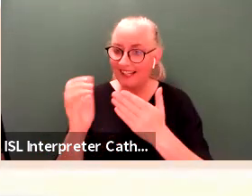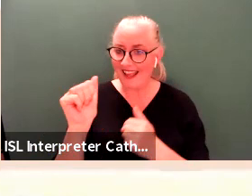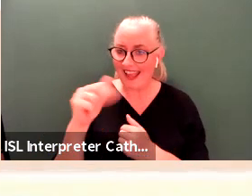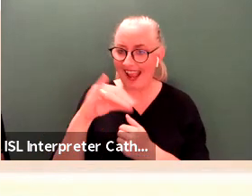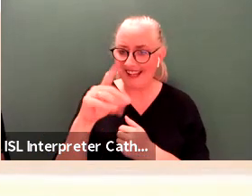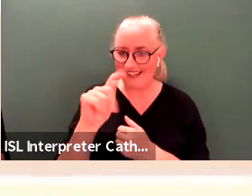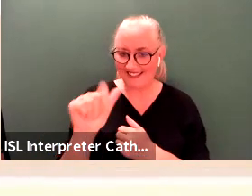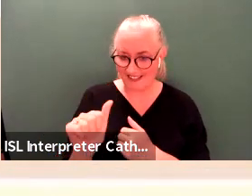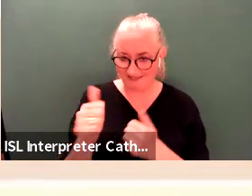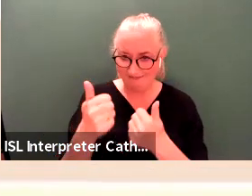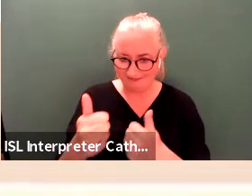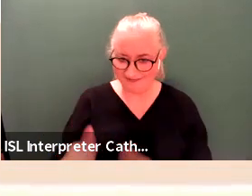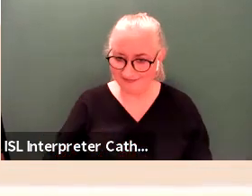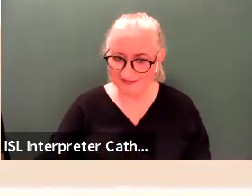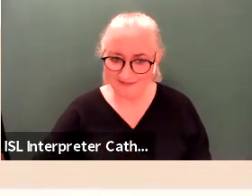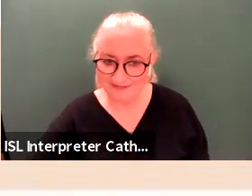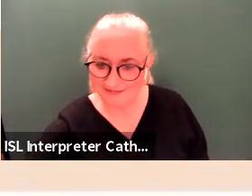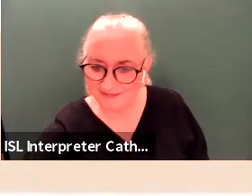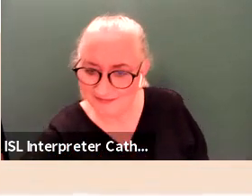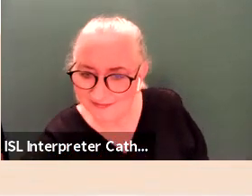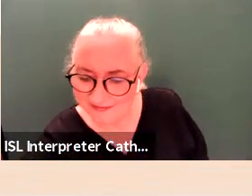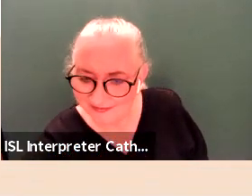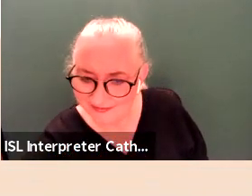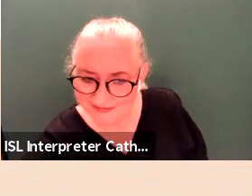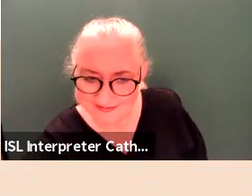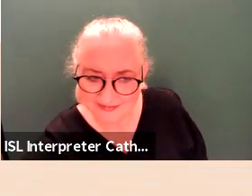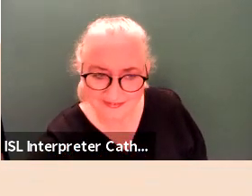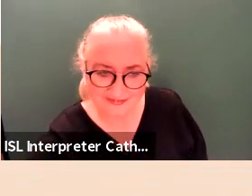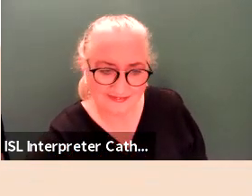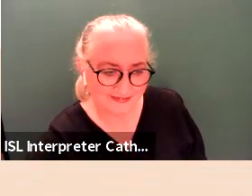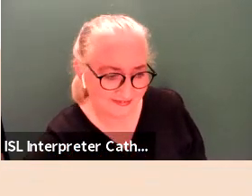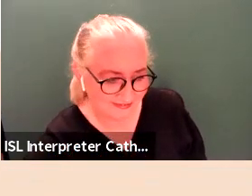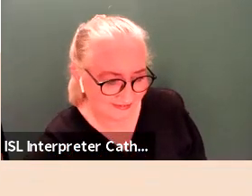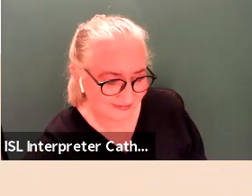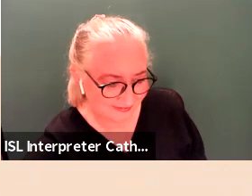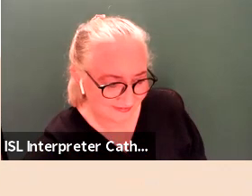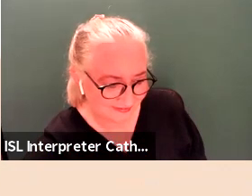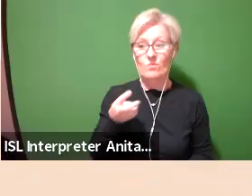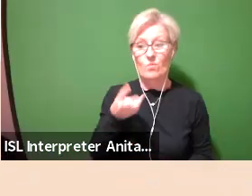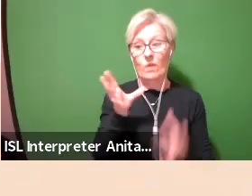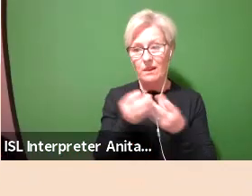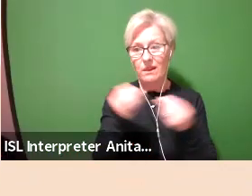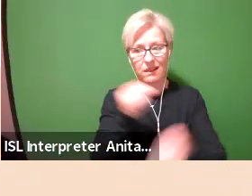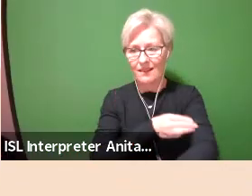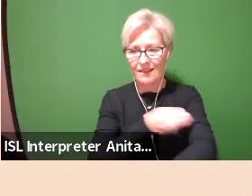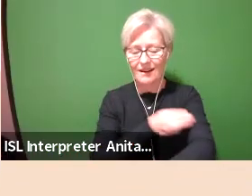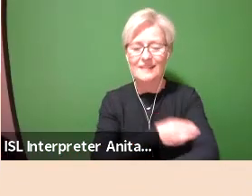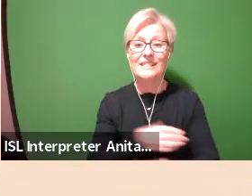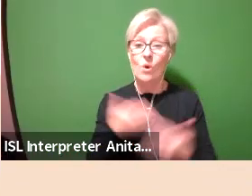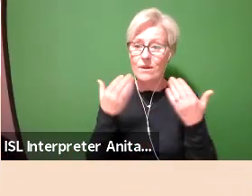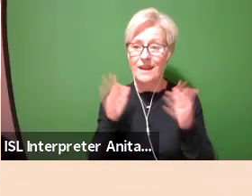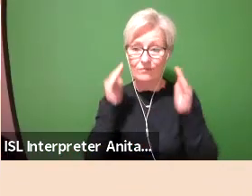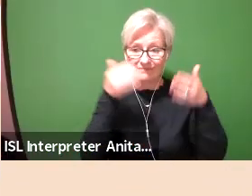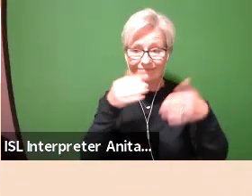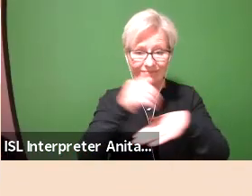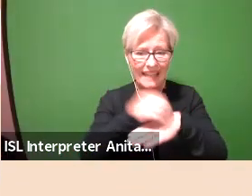more superfoods. There isn't any one superfood that's going to solve this one for us. So let's look at that a bit and see